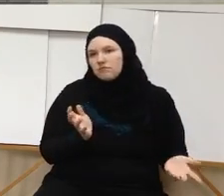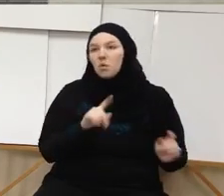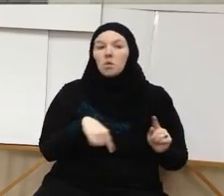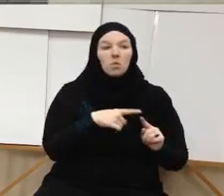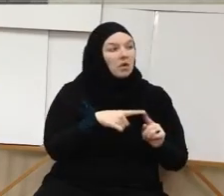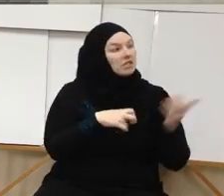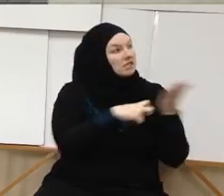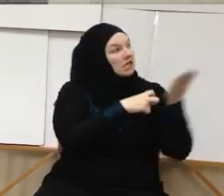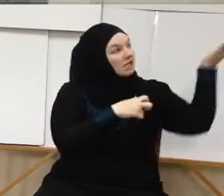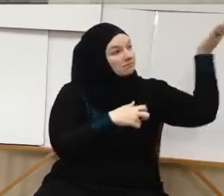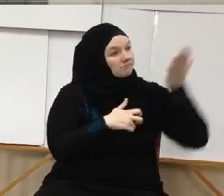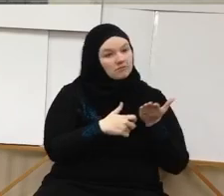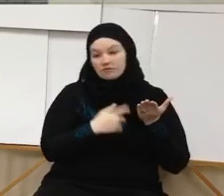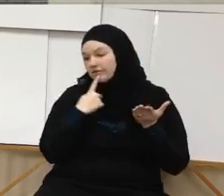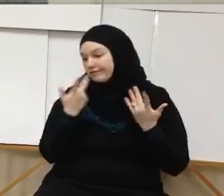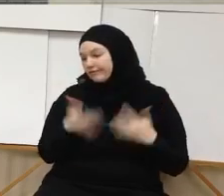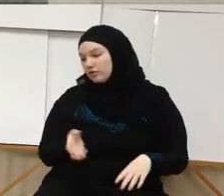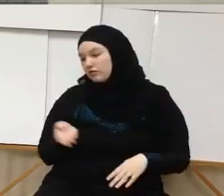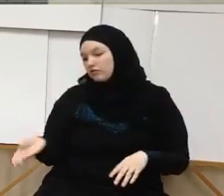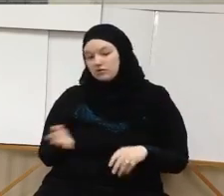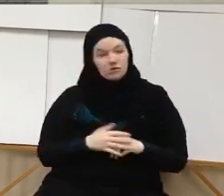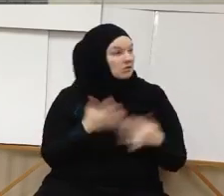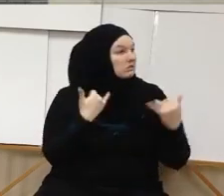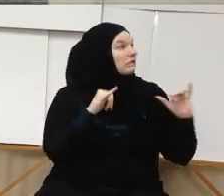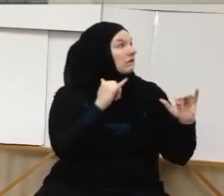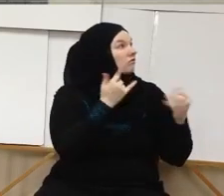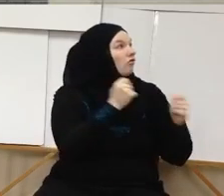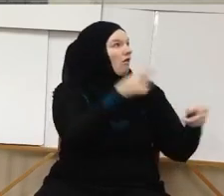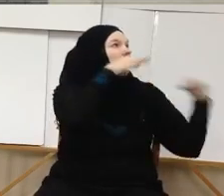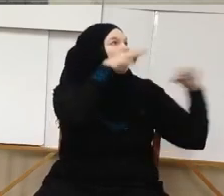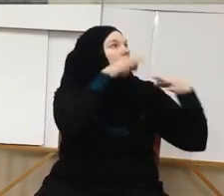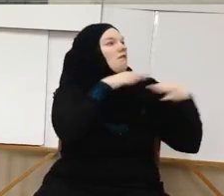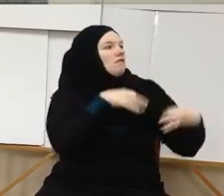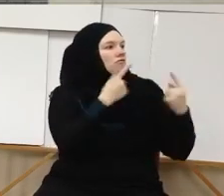he gives you a ticket and he says, it's finished, do you still keep talking?